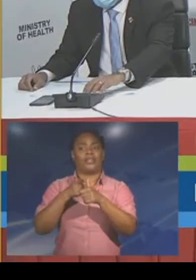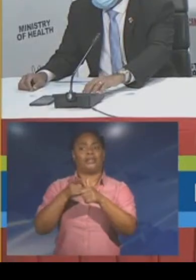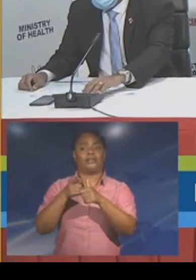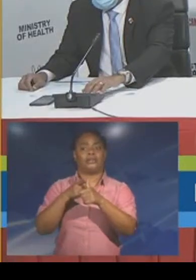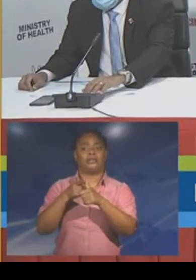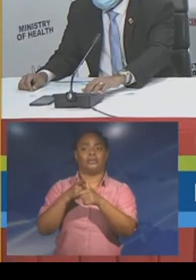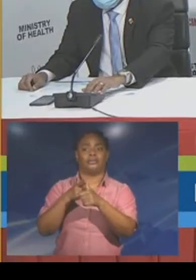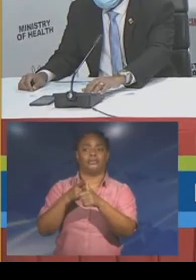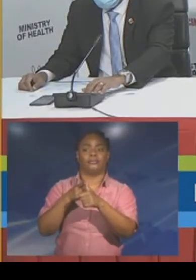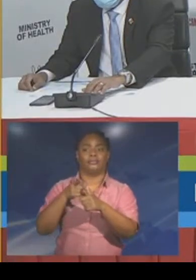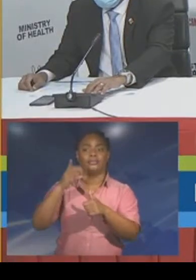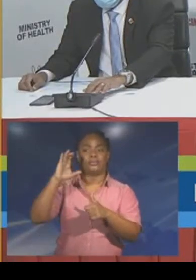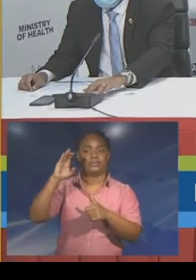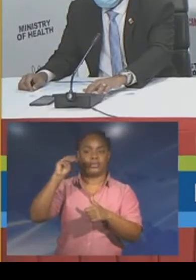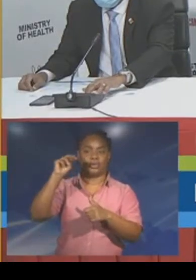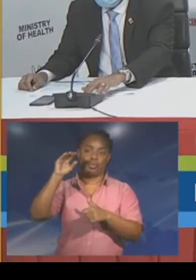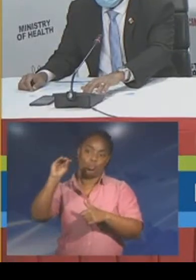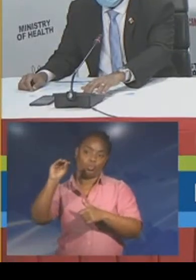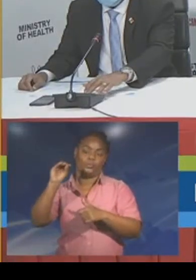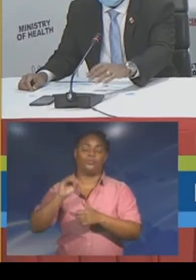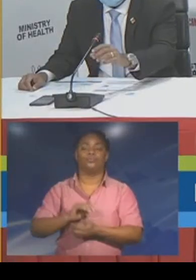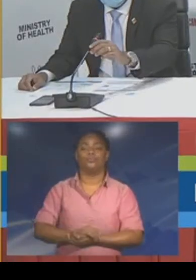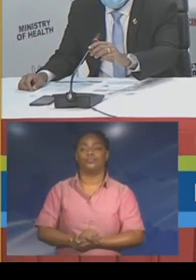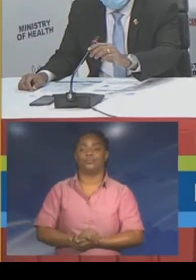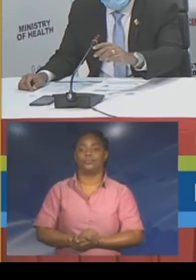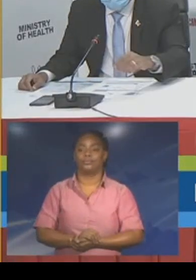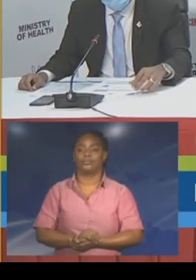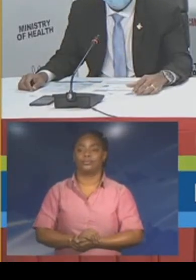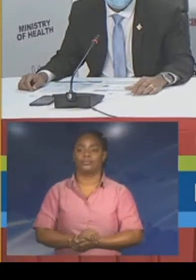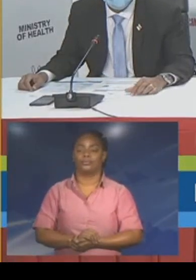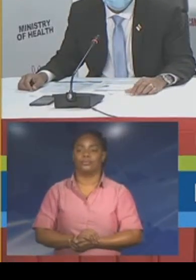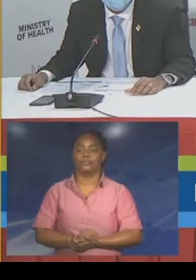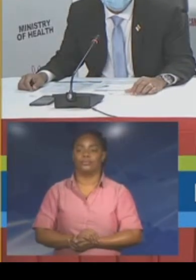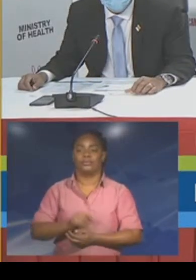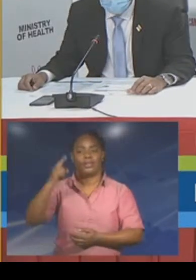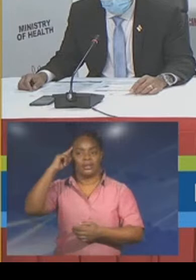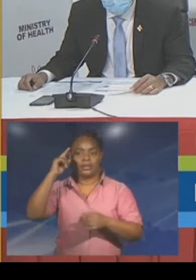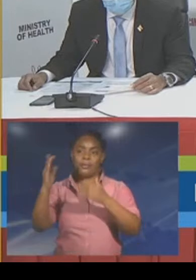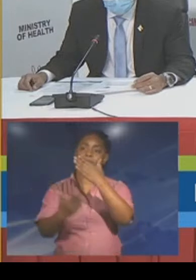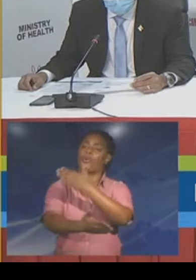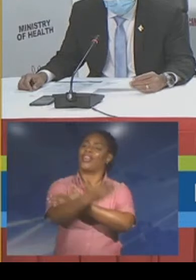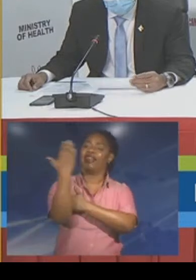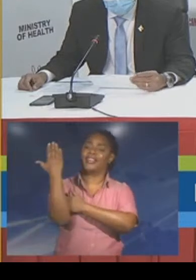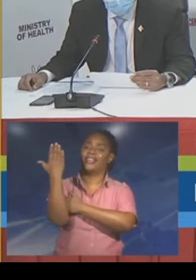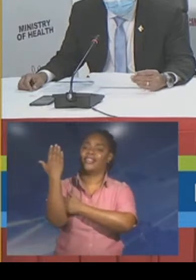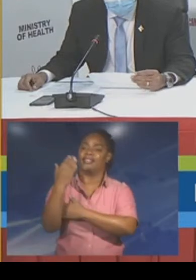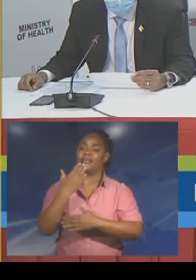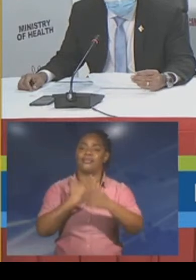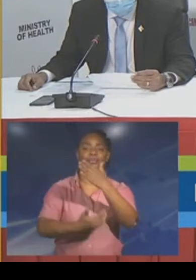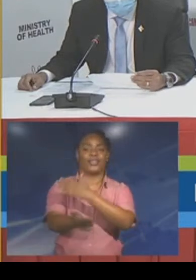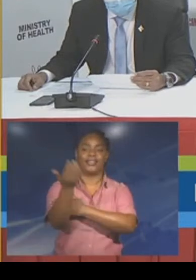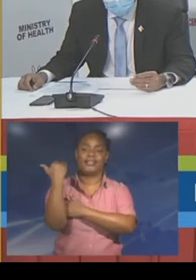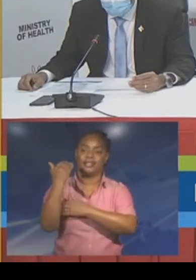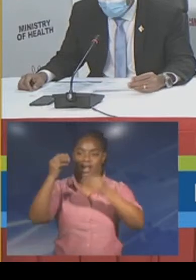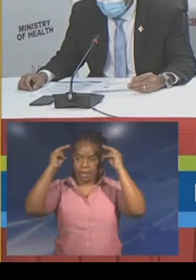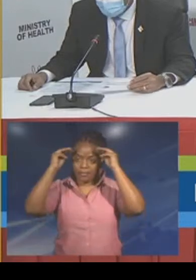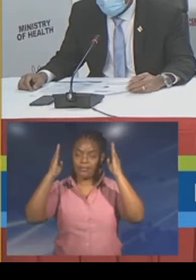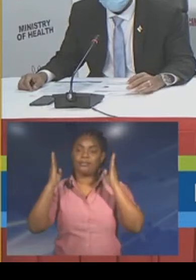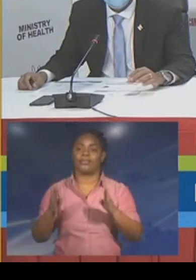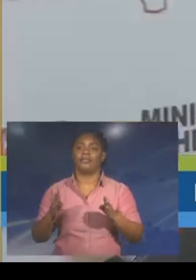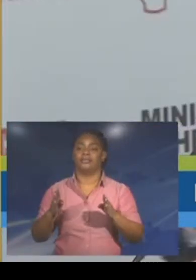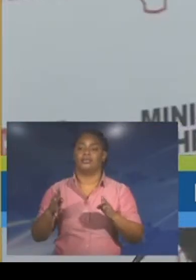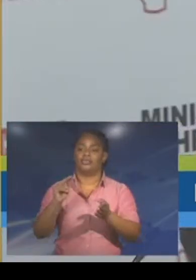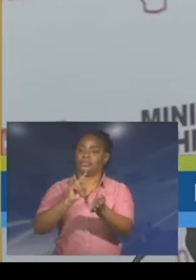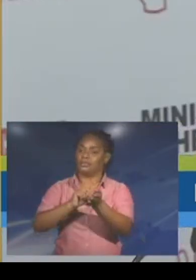who will present the latest clinical update. Hi, good morning. Thank you, Mr. Alexander. Good morning to the Honourable Minister. Good morning to Dr.